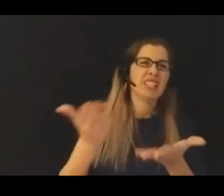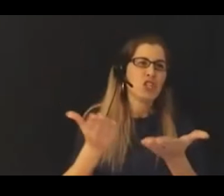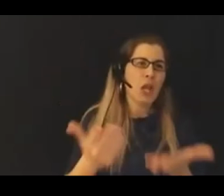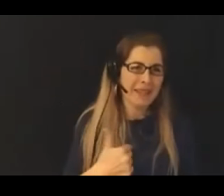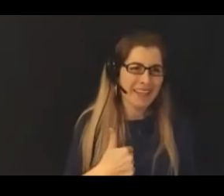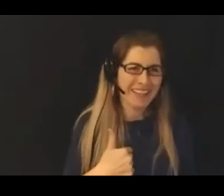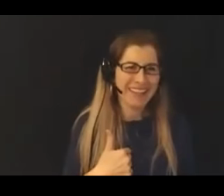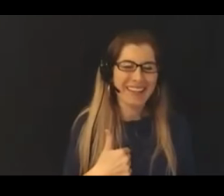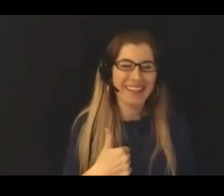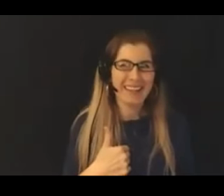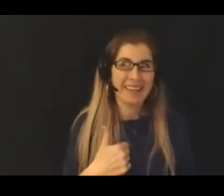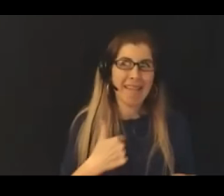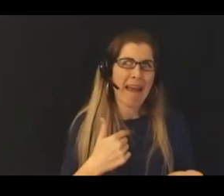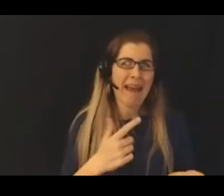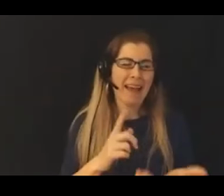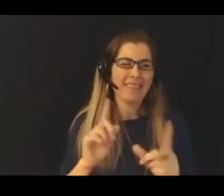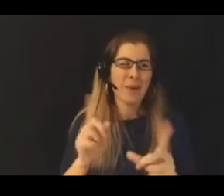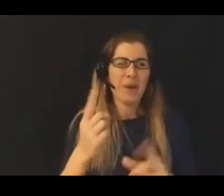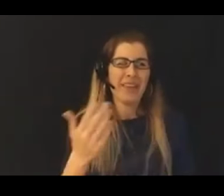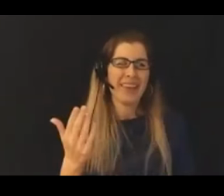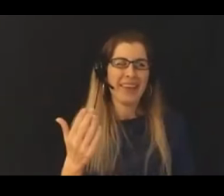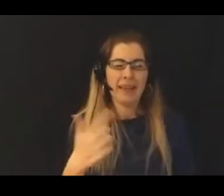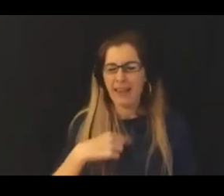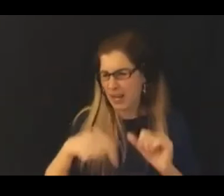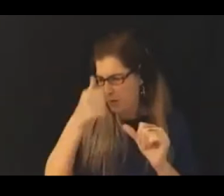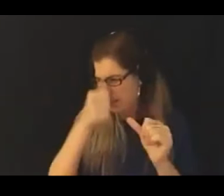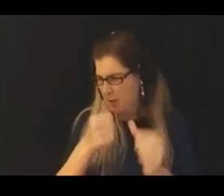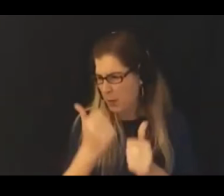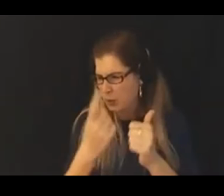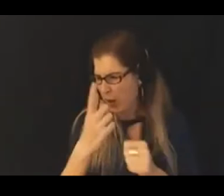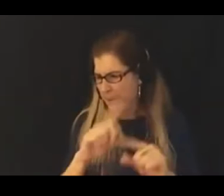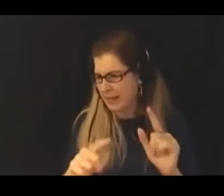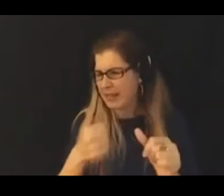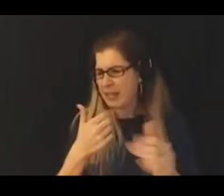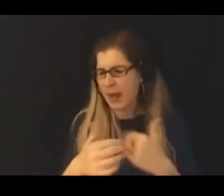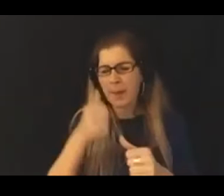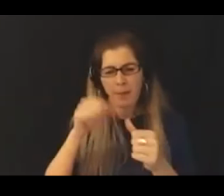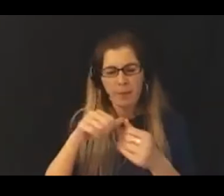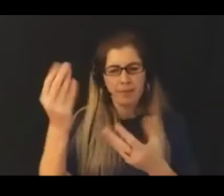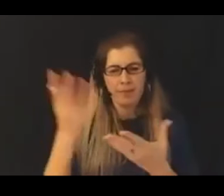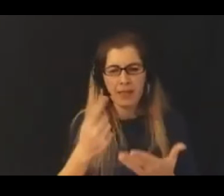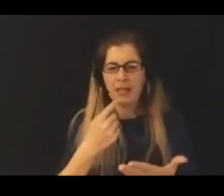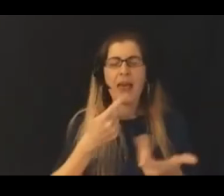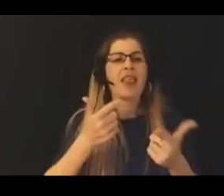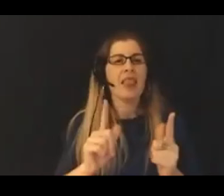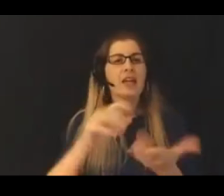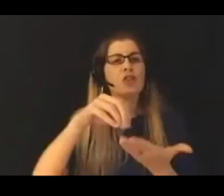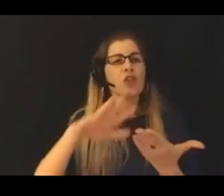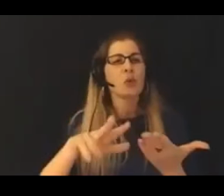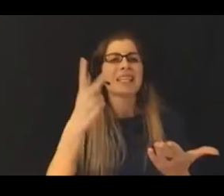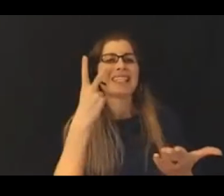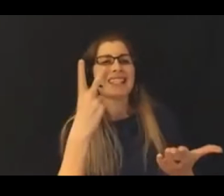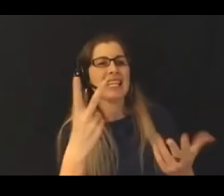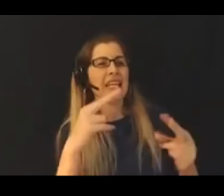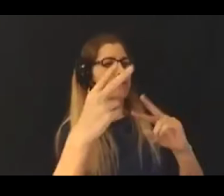on online dance practices, and I can't remember which one right now, but the idea of allowing the students to witness each other.